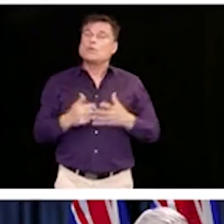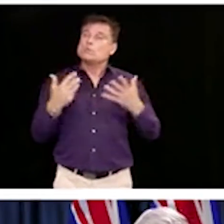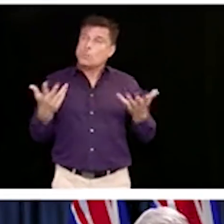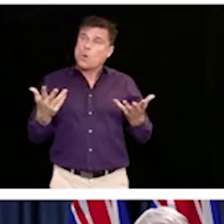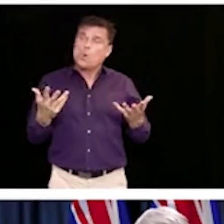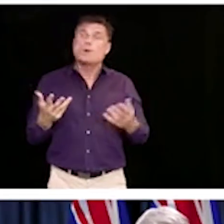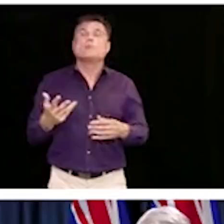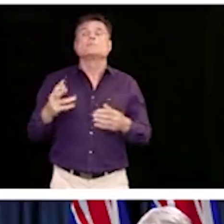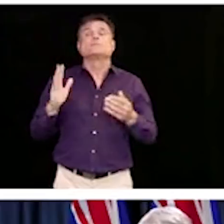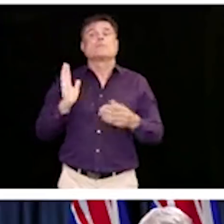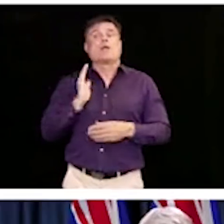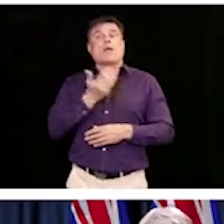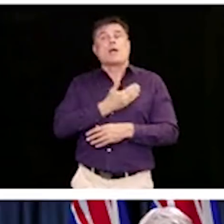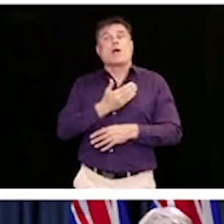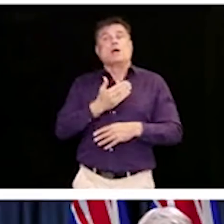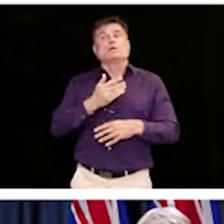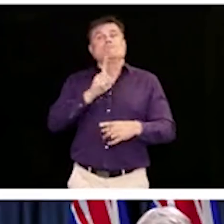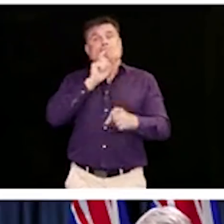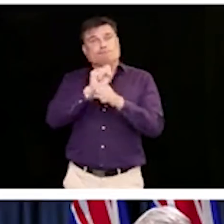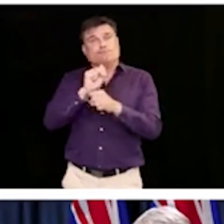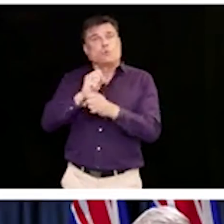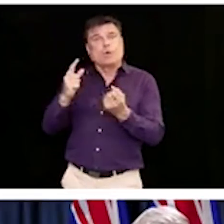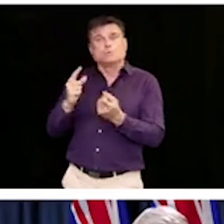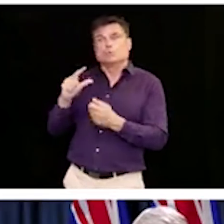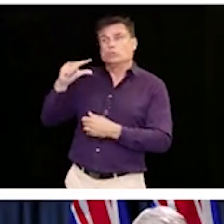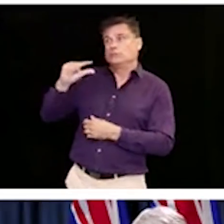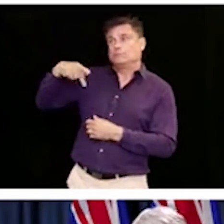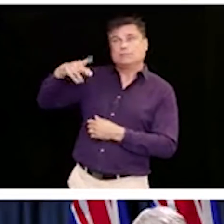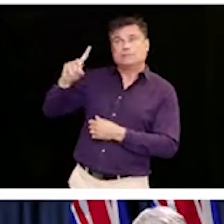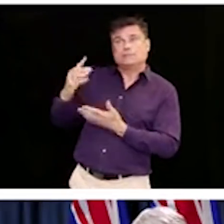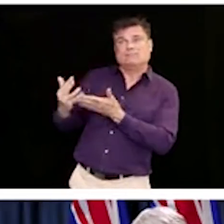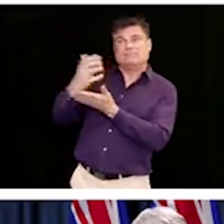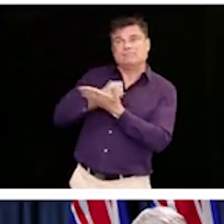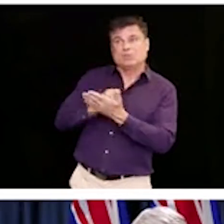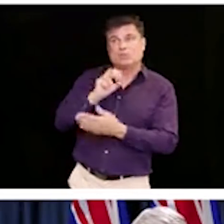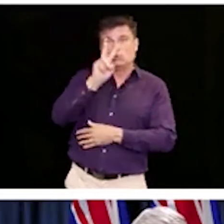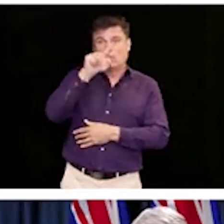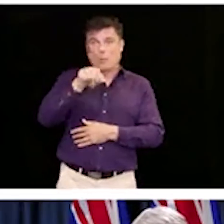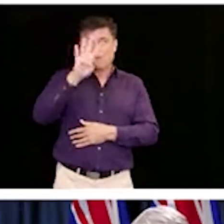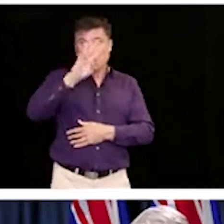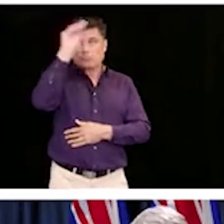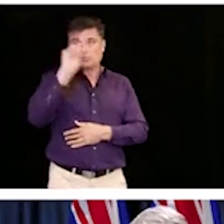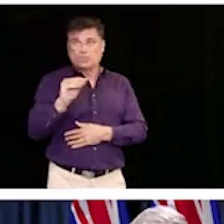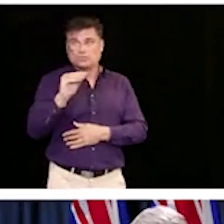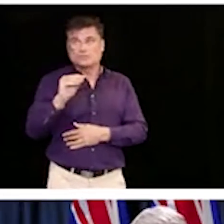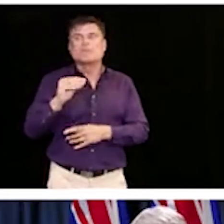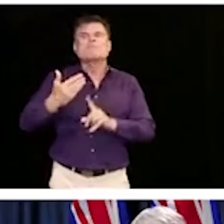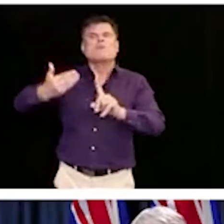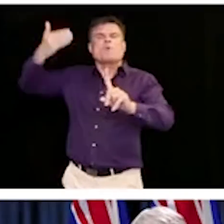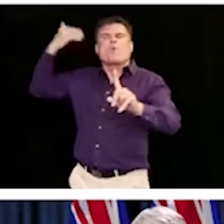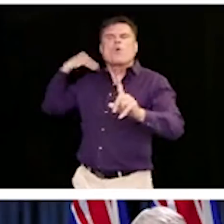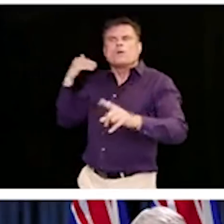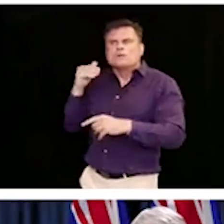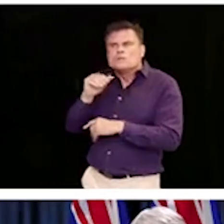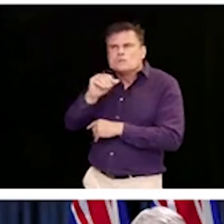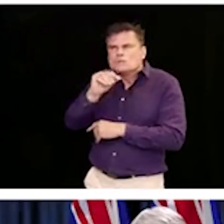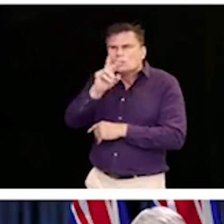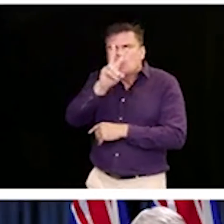context, BC's real GDP fell by 2.4% in 2009 and 6.4%